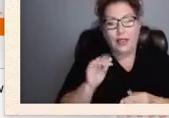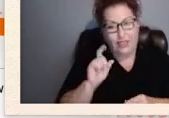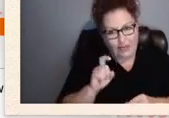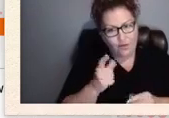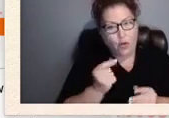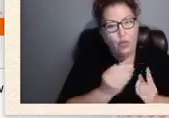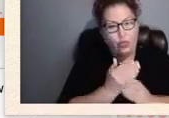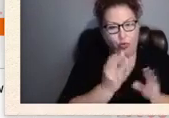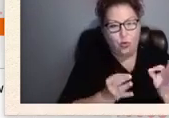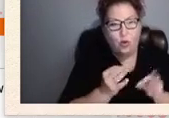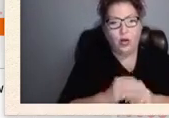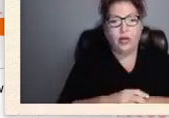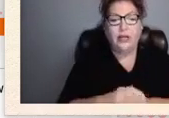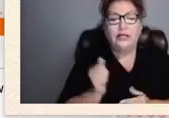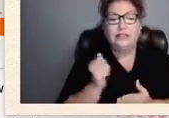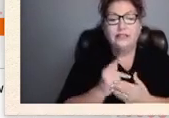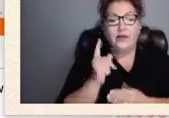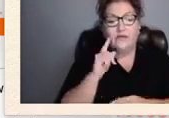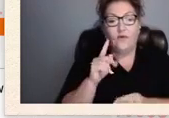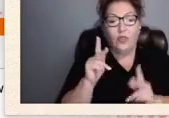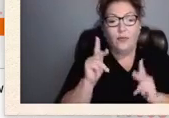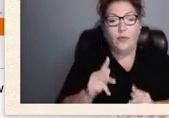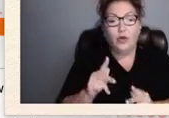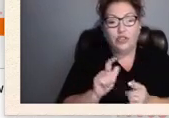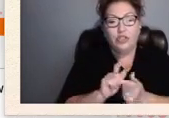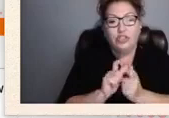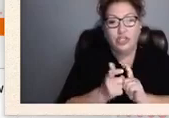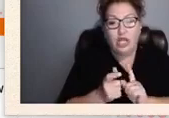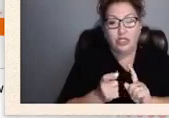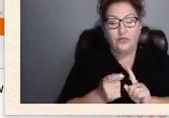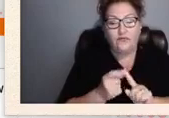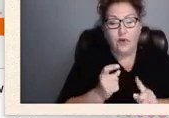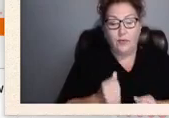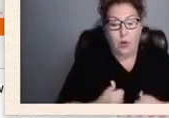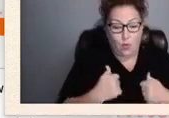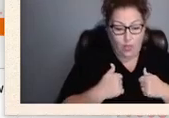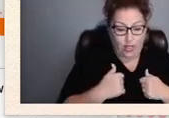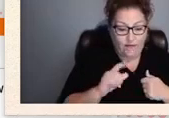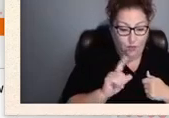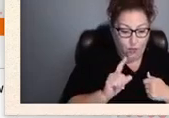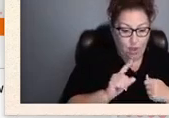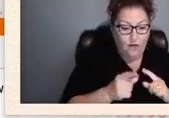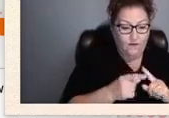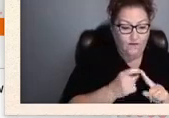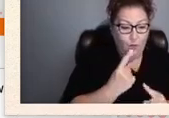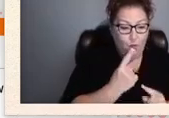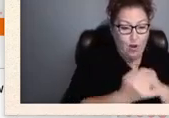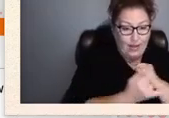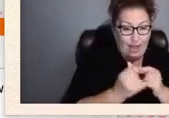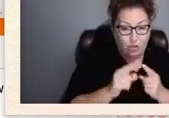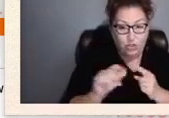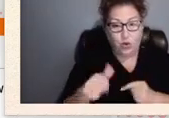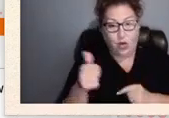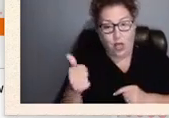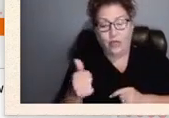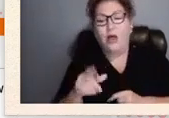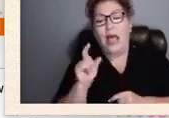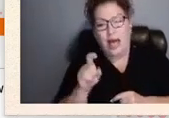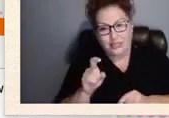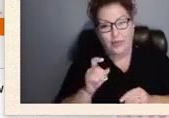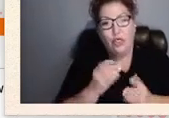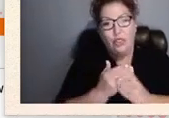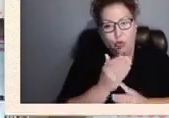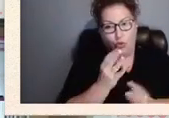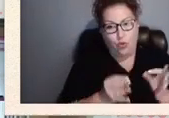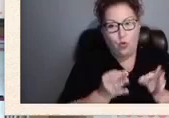change the person under the guardianship's residence from one county to the other in the state of Florida has to be done with court approval. And last but not least, and as we